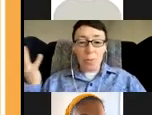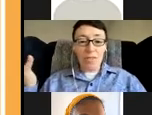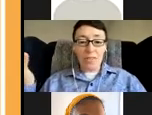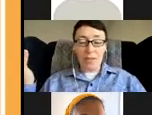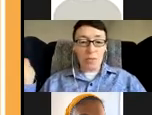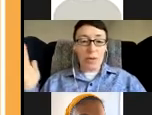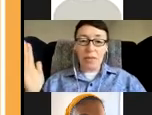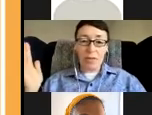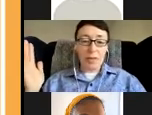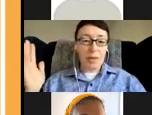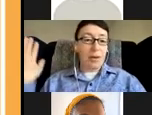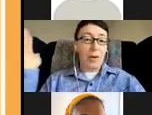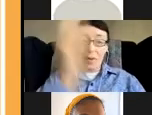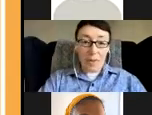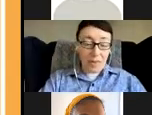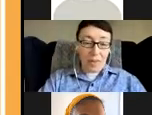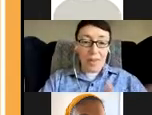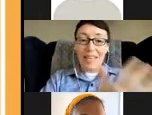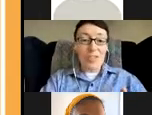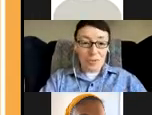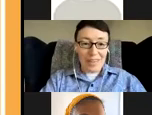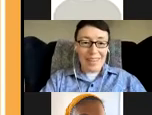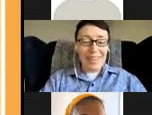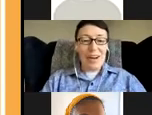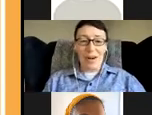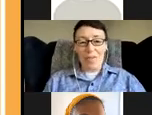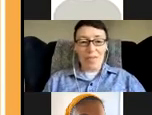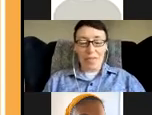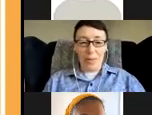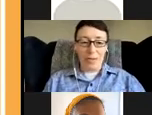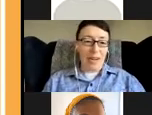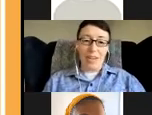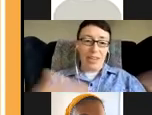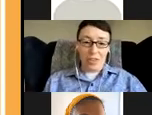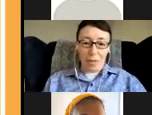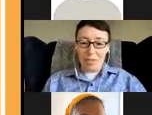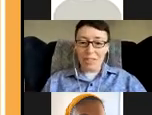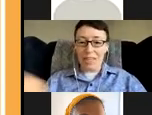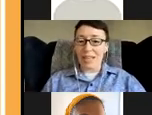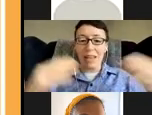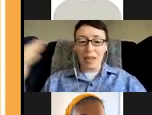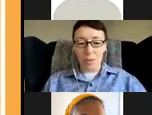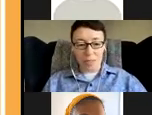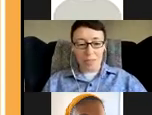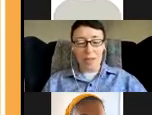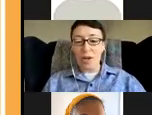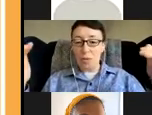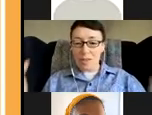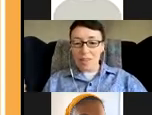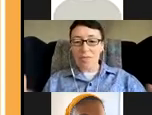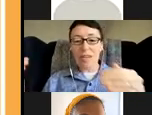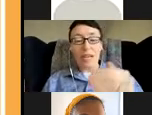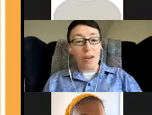aligned perfectly with the history of family regulation that we've seen. It aligned perfectly